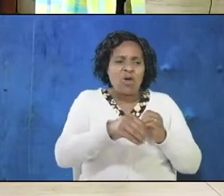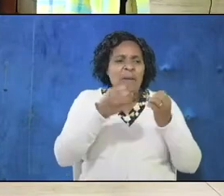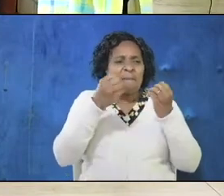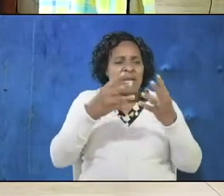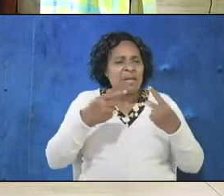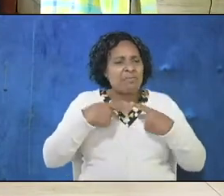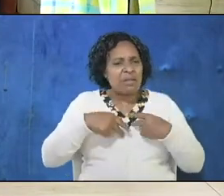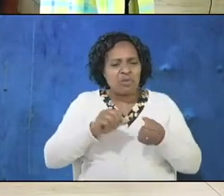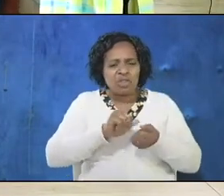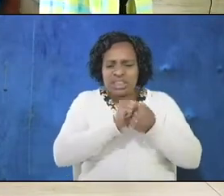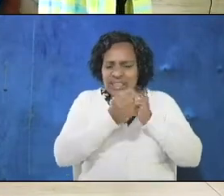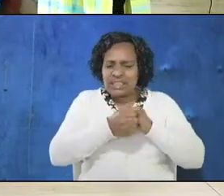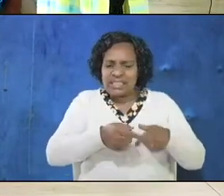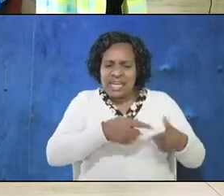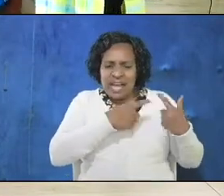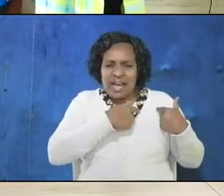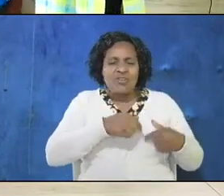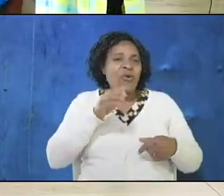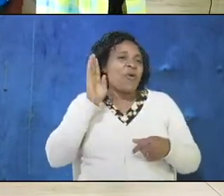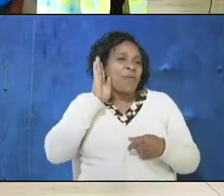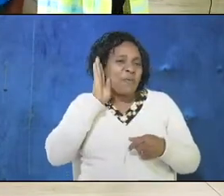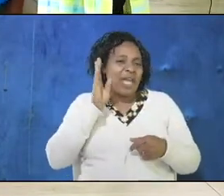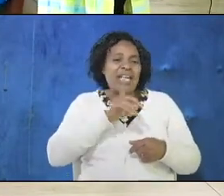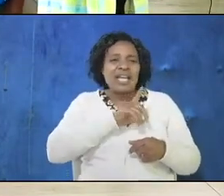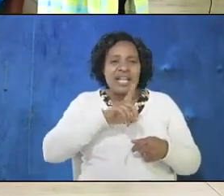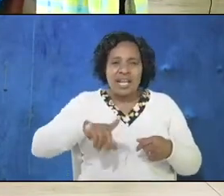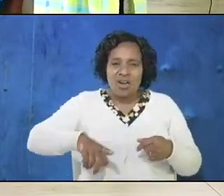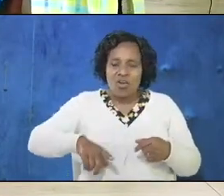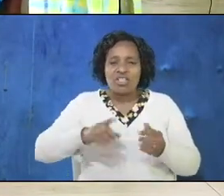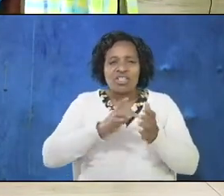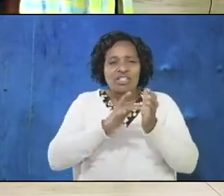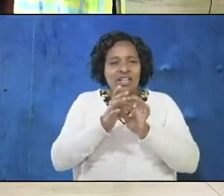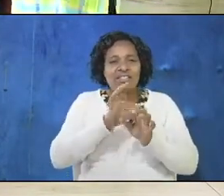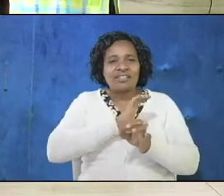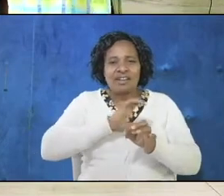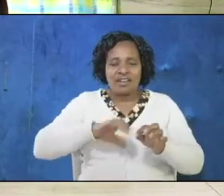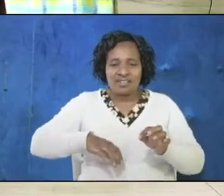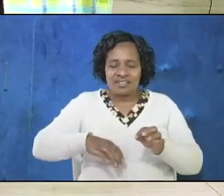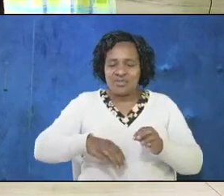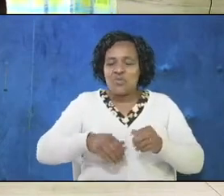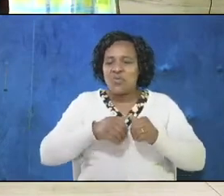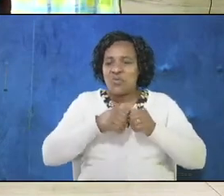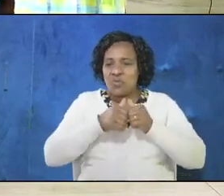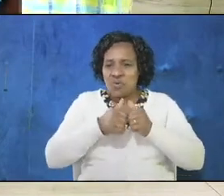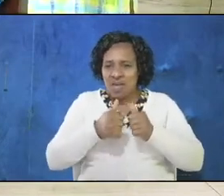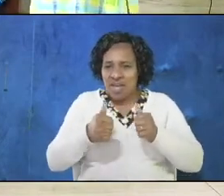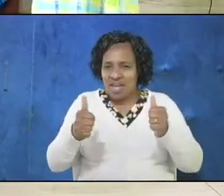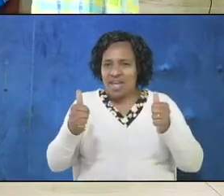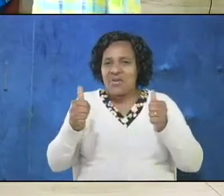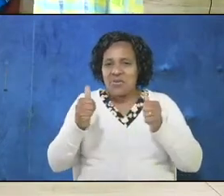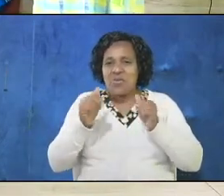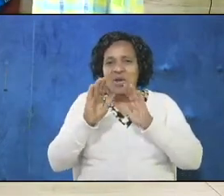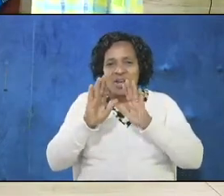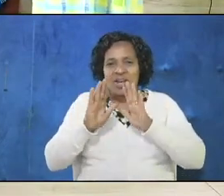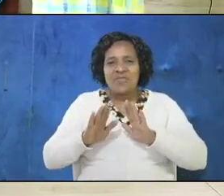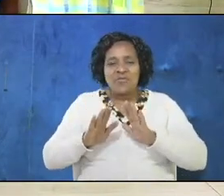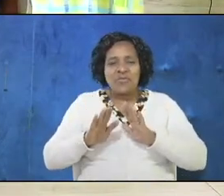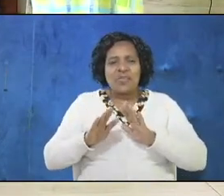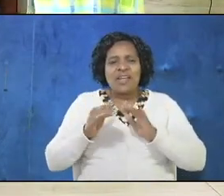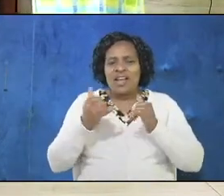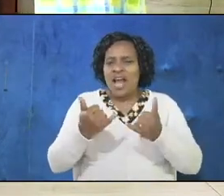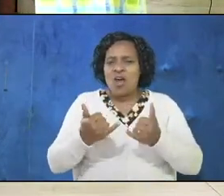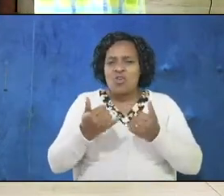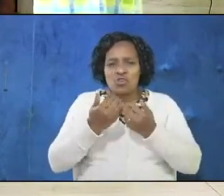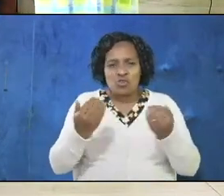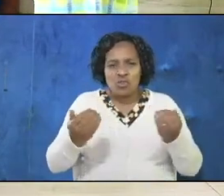changed their hearts and they were obeying the Lord Jesus Christ. Very well. Wonderful. Children, every